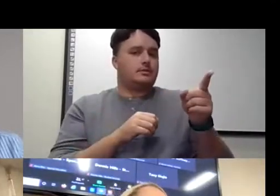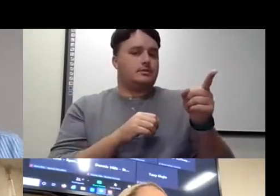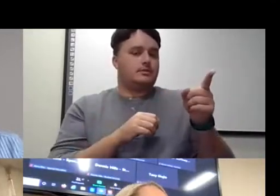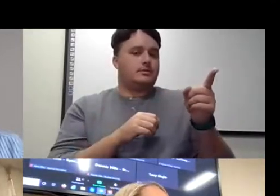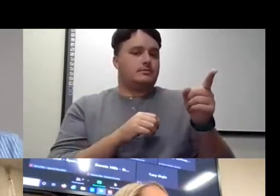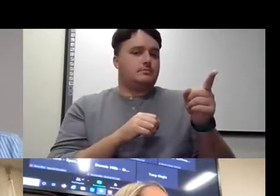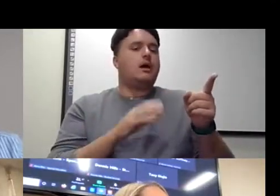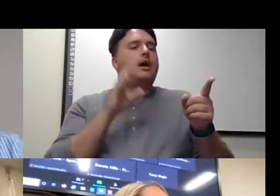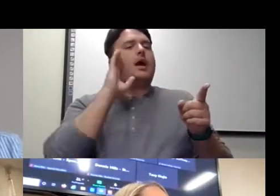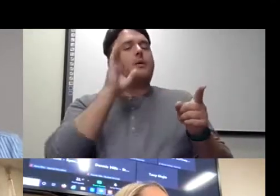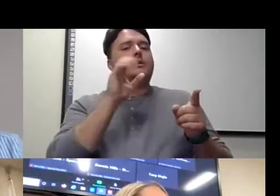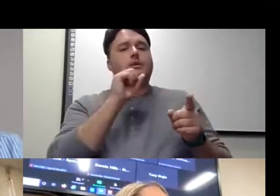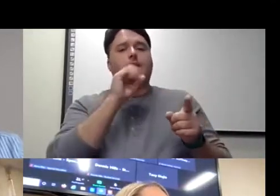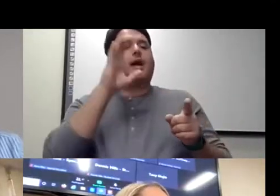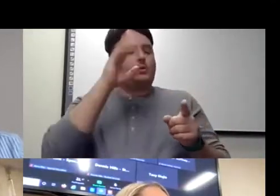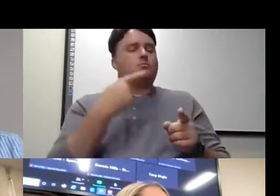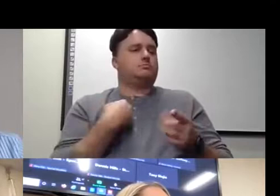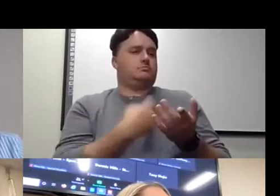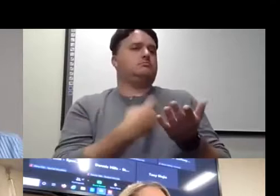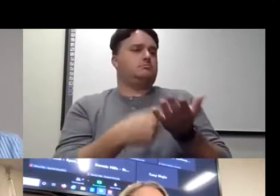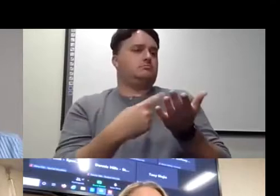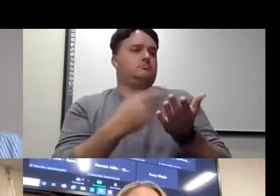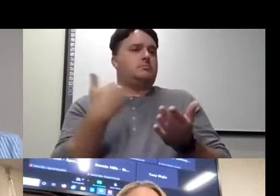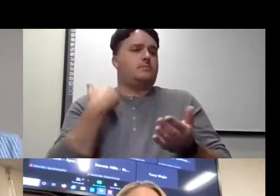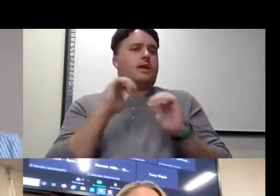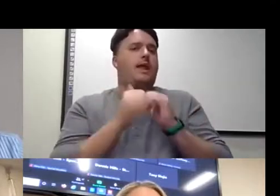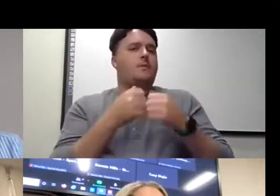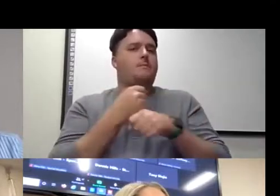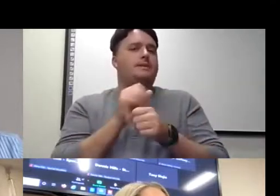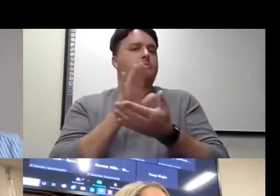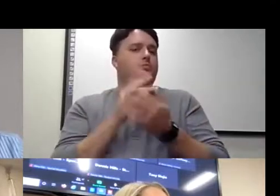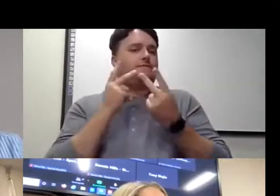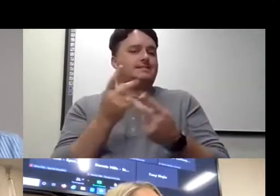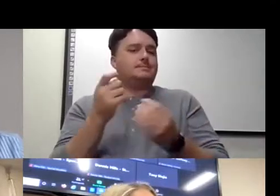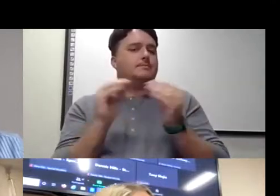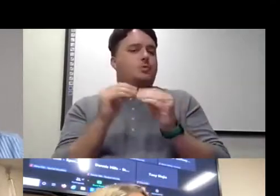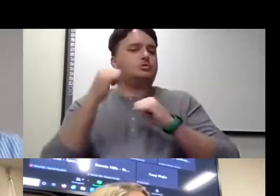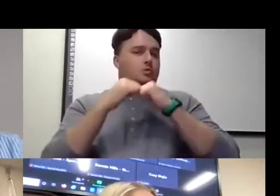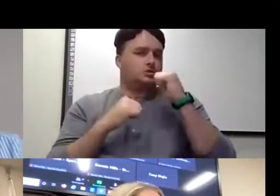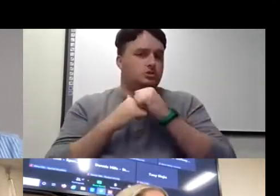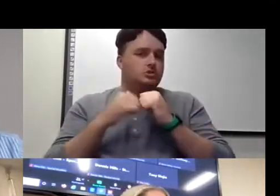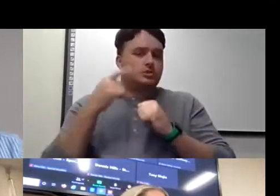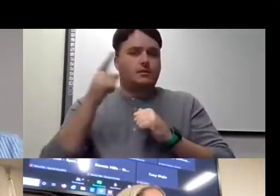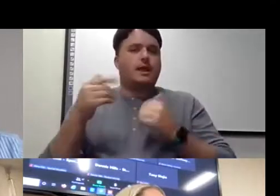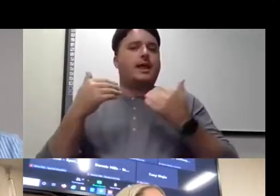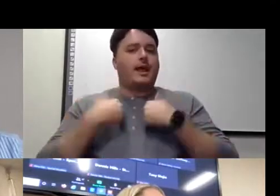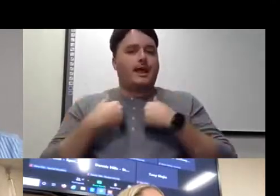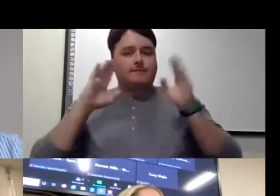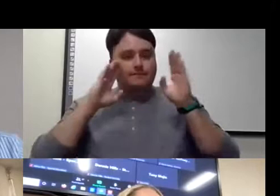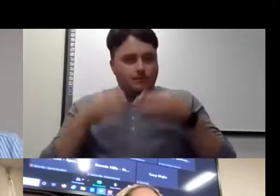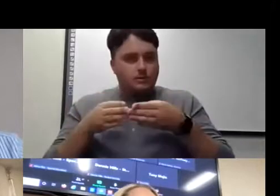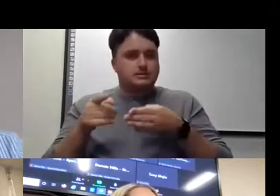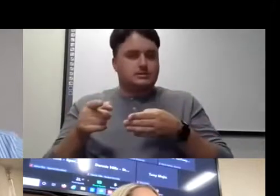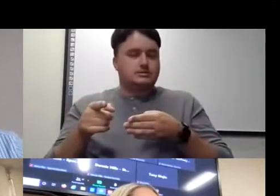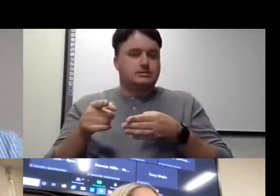I would love, I know we've had this conversation before in terms of kind of like how to make school visits a little bit more structured in terms of like having a focus.